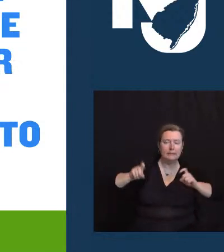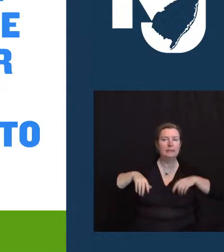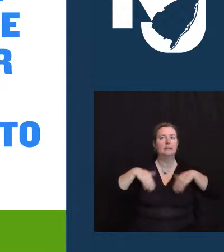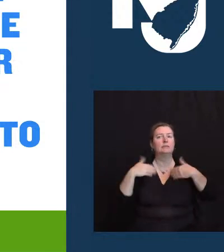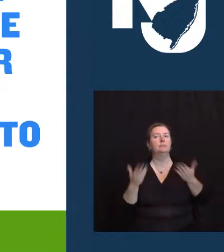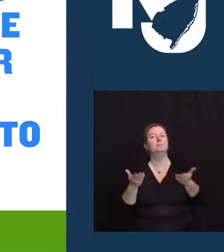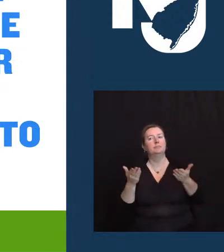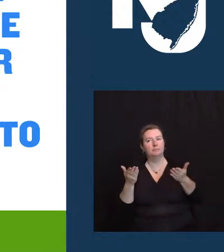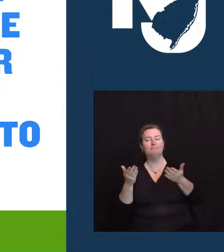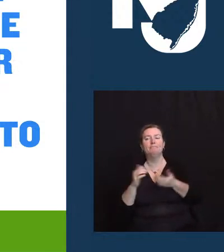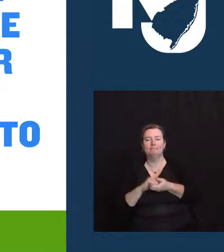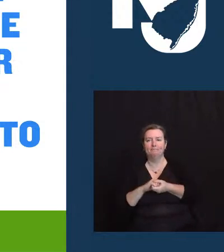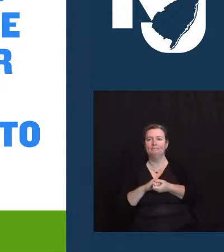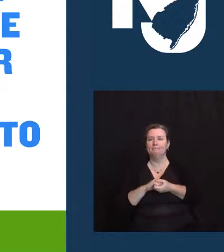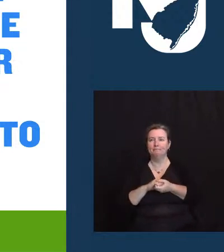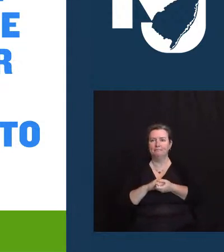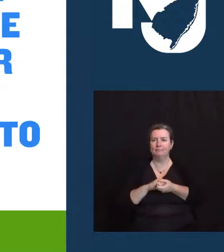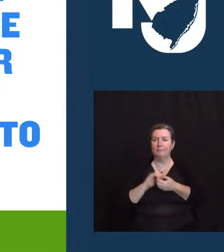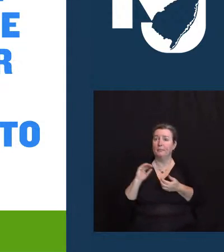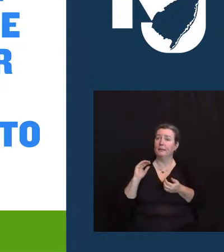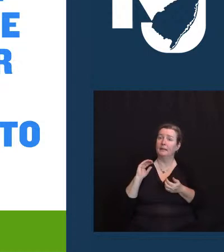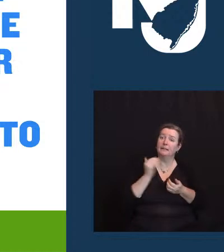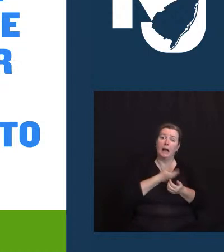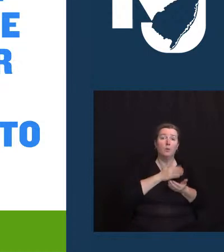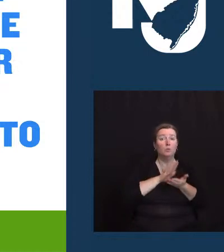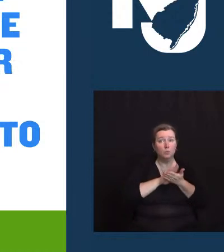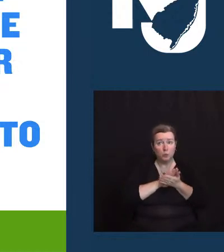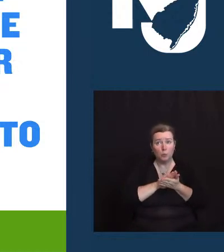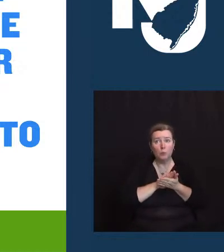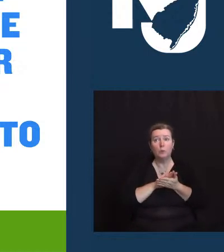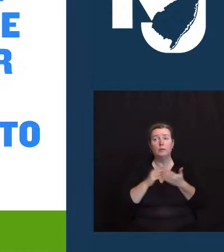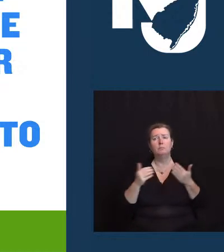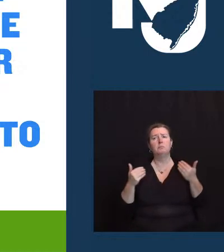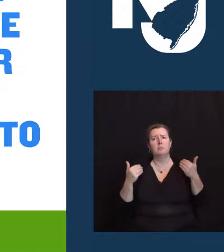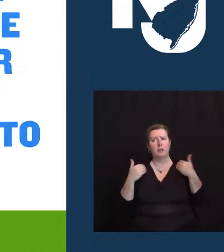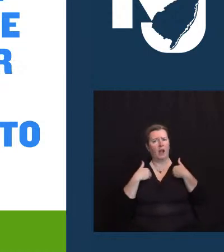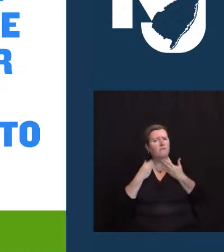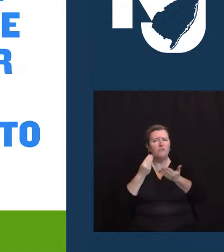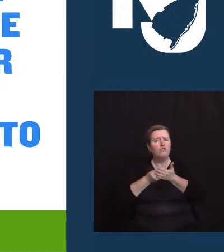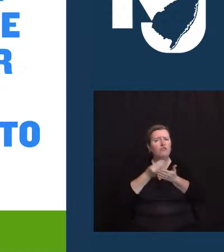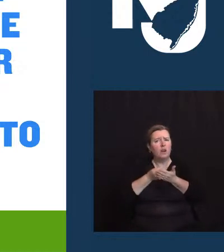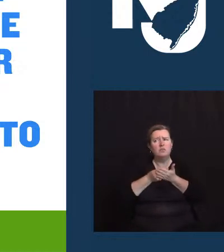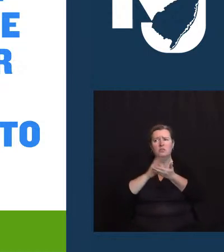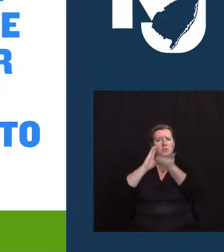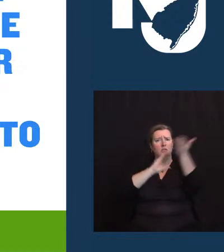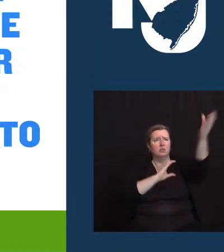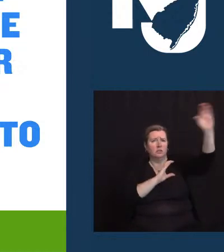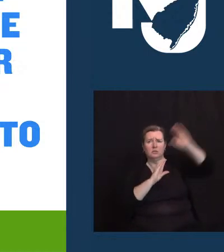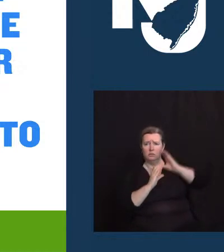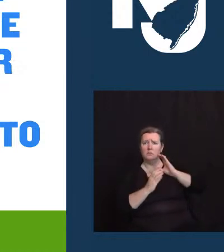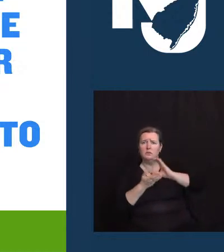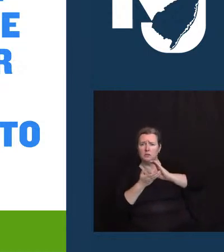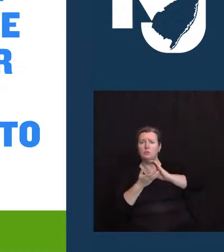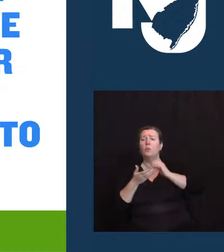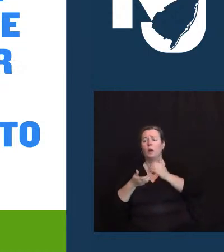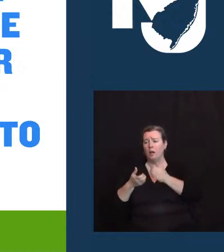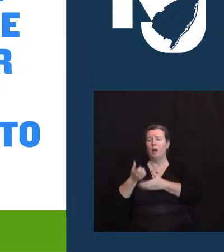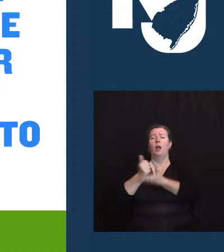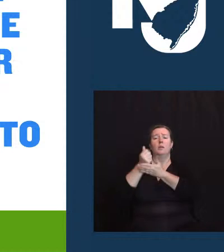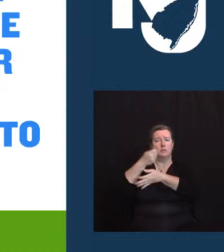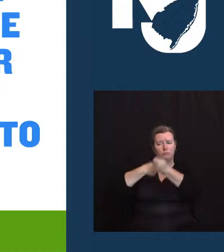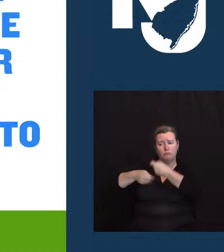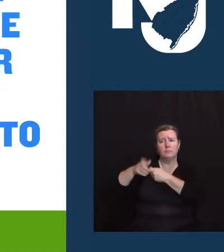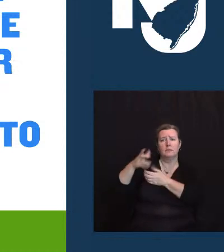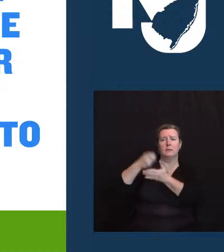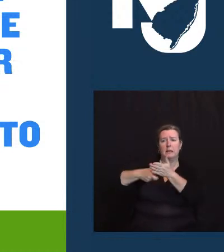months. Our schools all have access to multiple sources of funding to address costs associated with employee